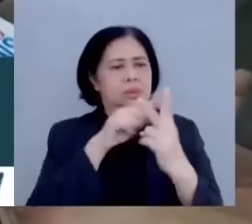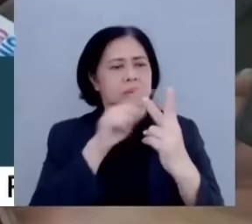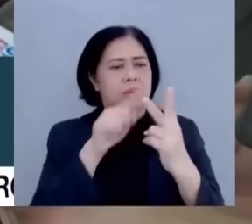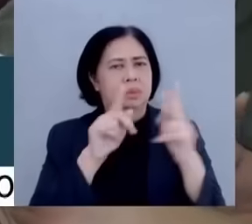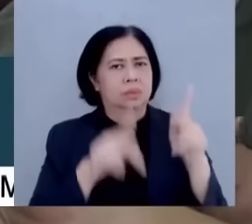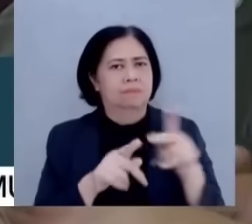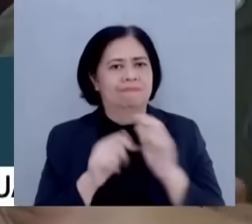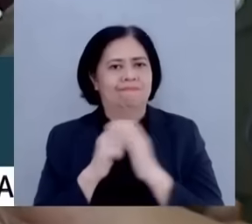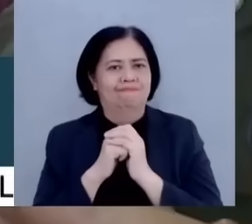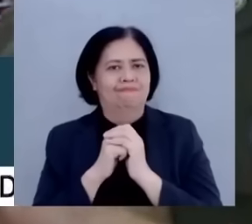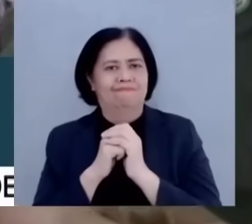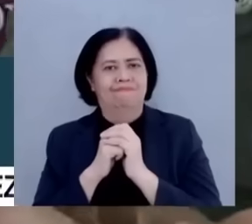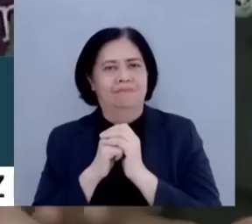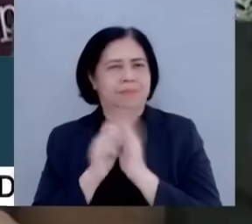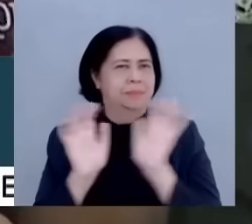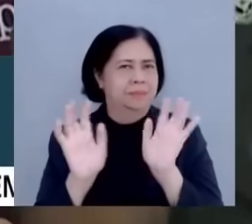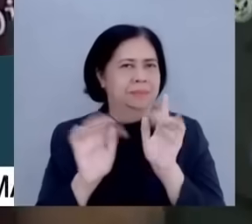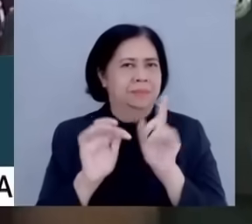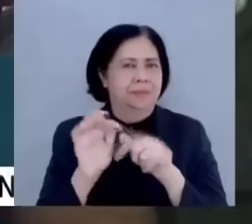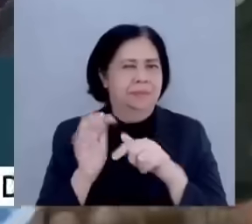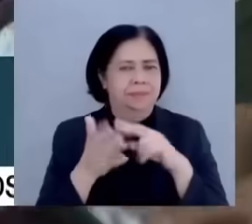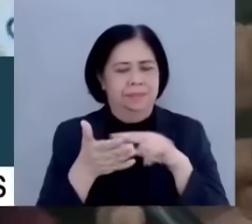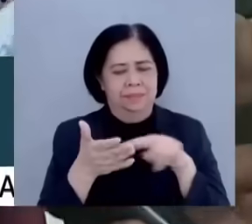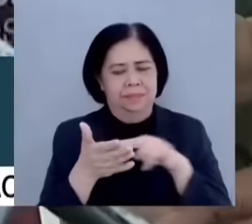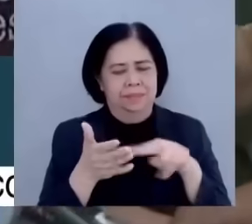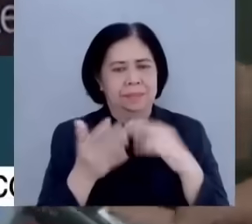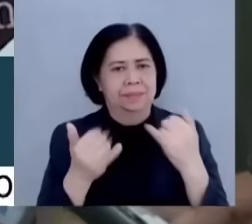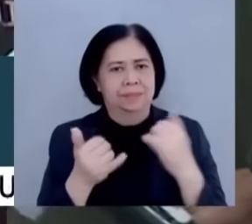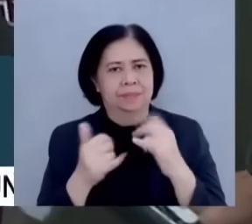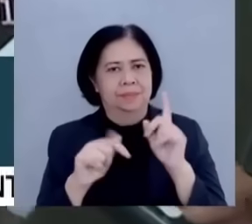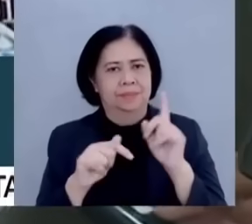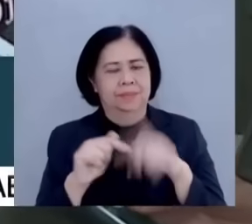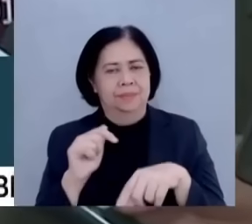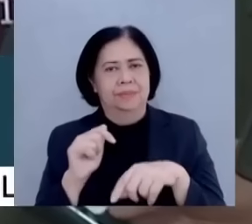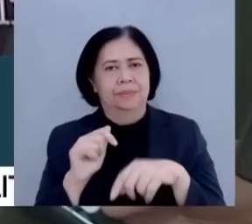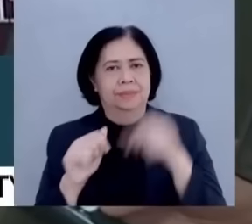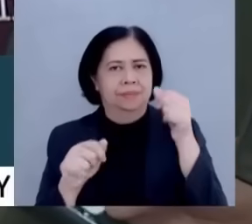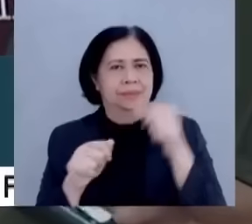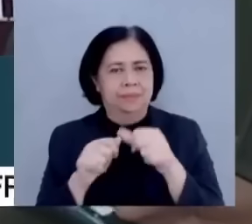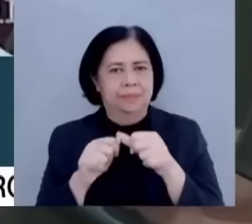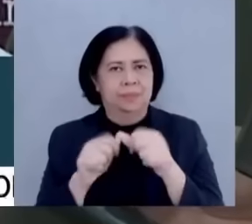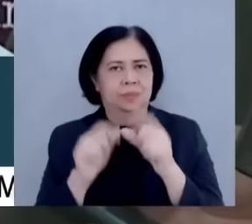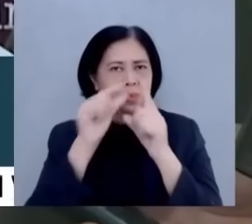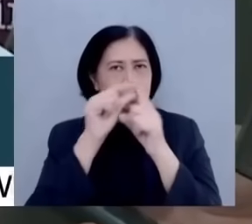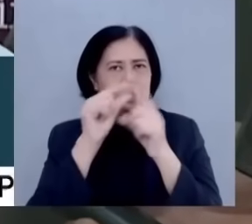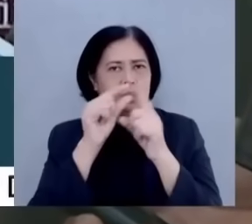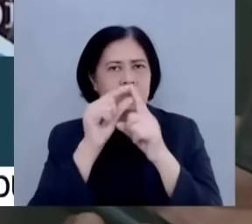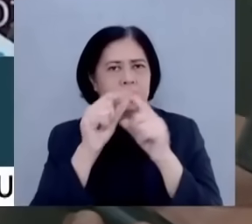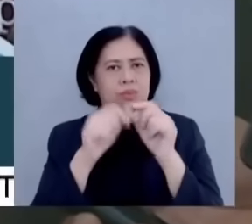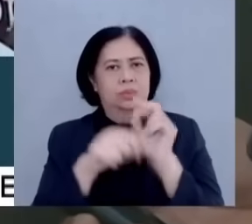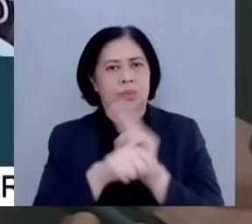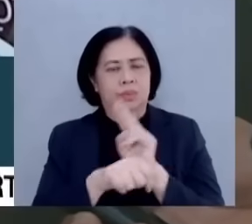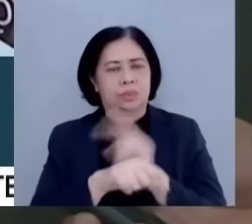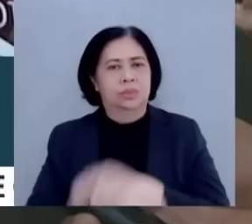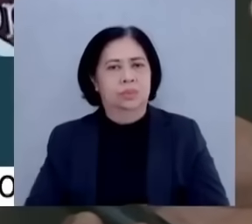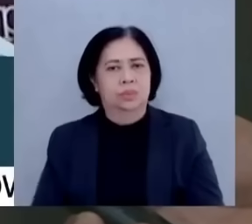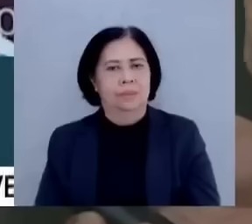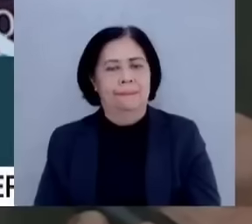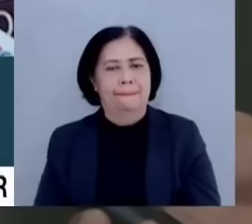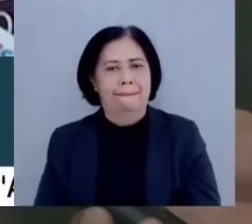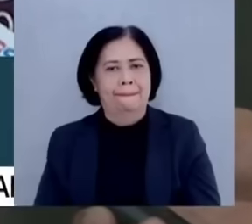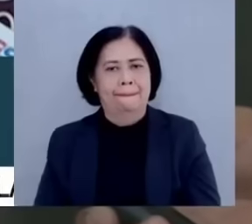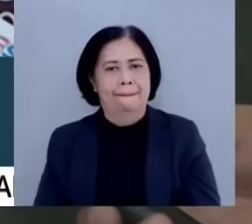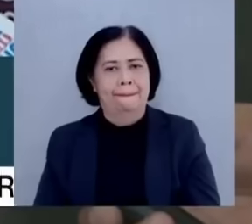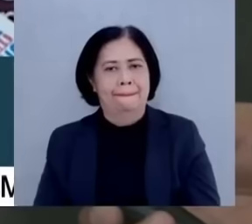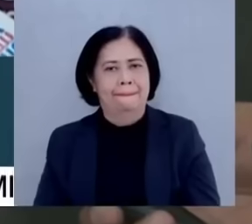ko. Mahirap kasi mag-browse ngayon. Hindi ko maalala yung words na ginamit. Oo. Ma'am, with this, I don't